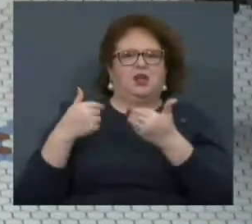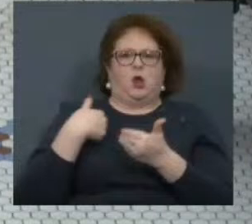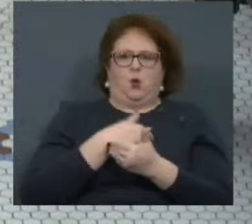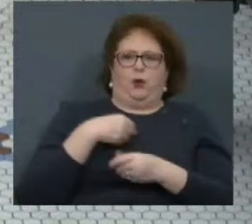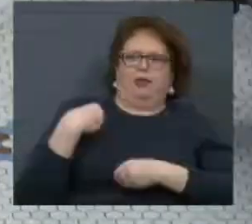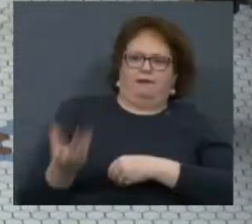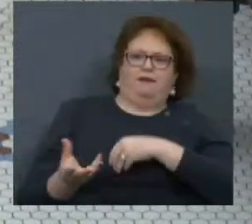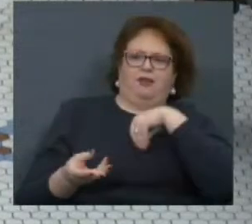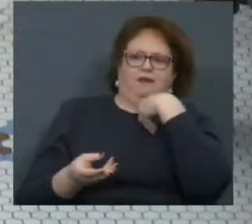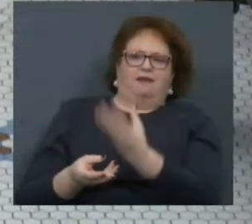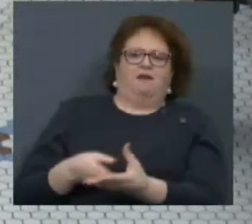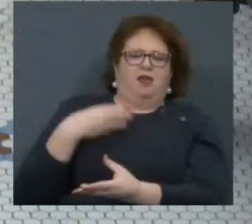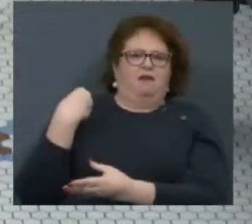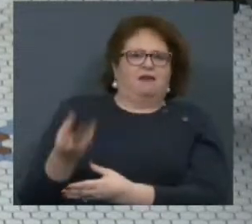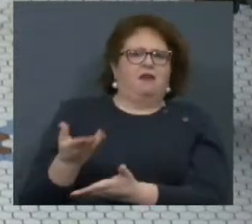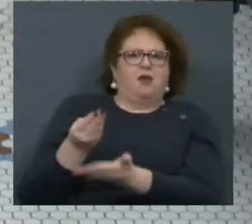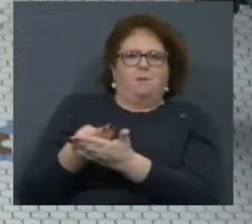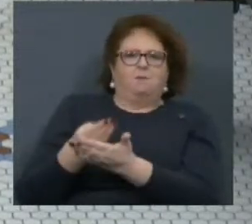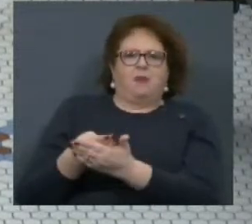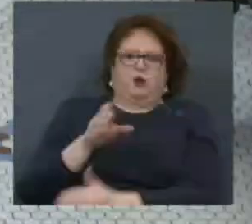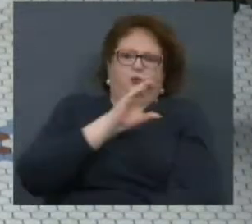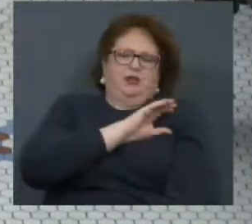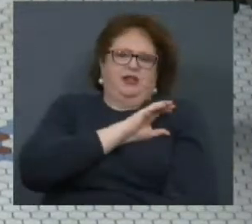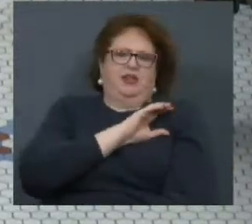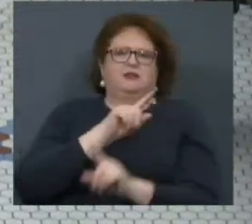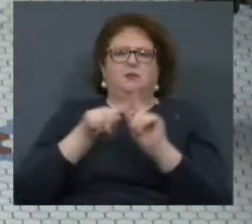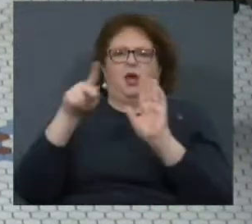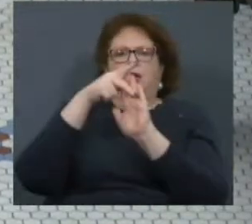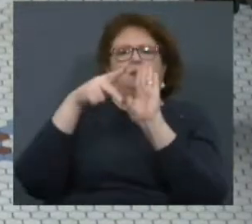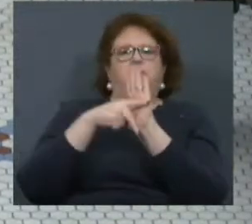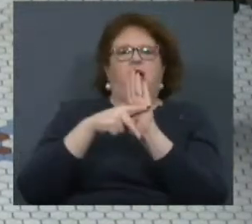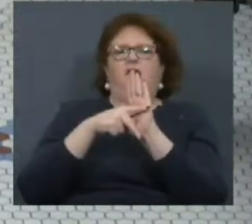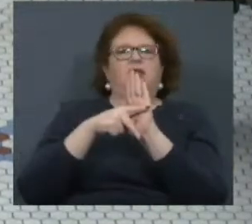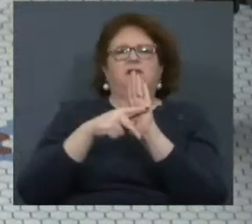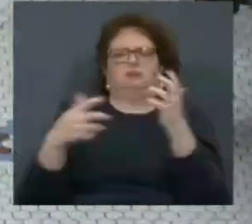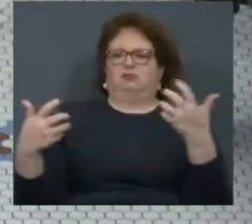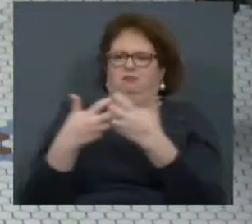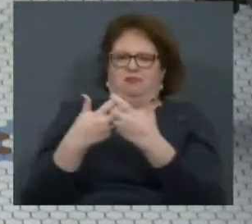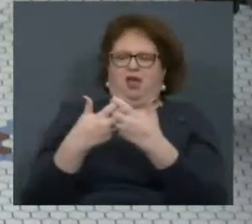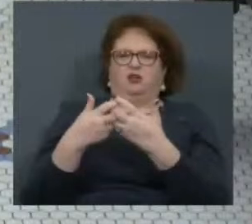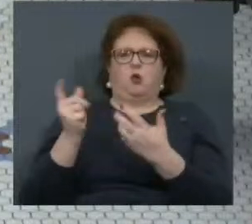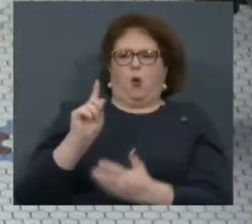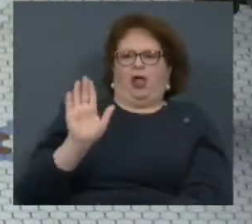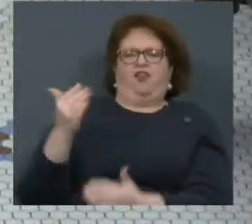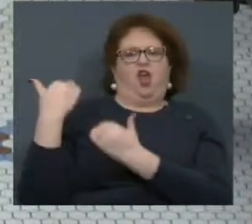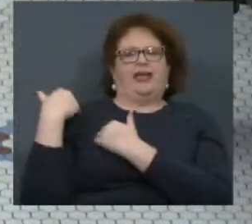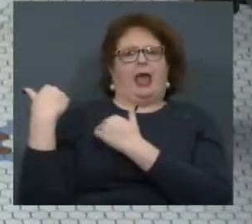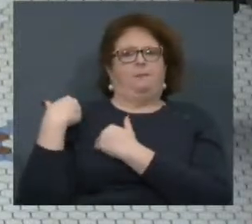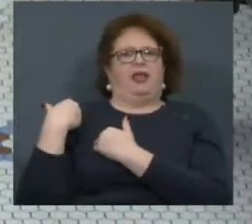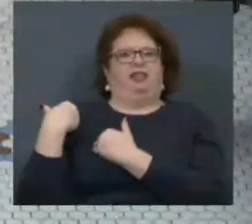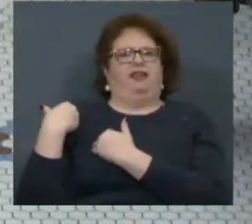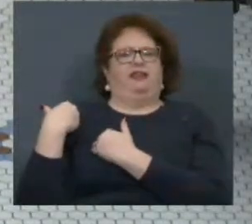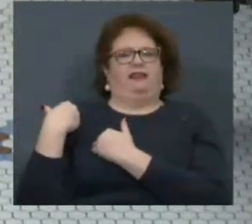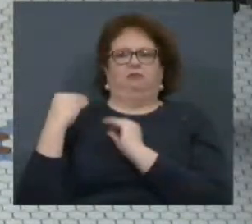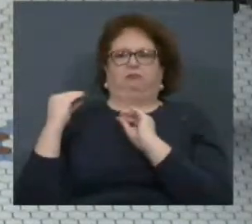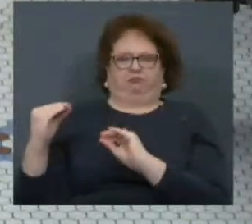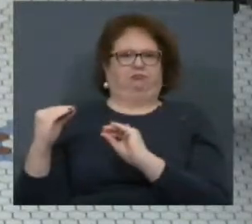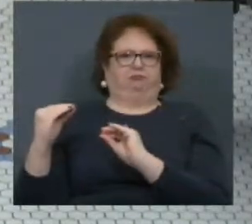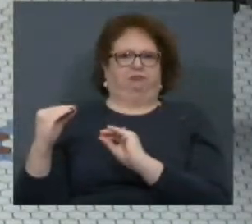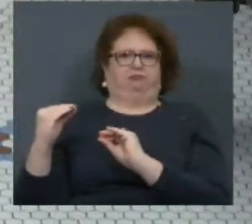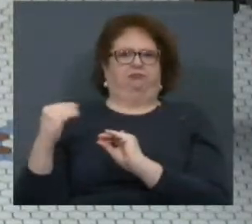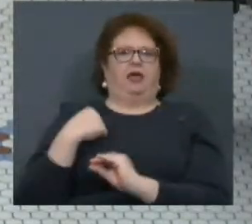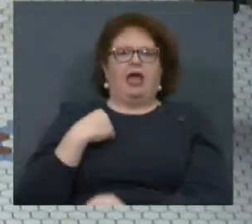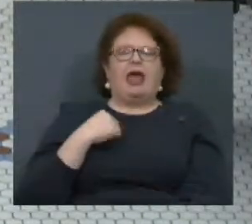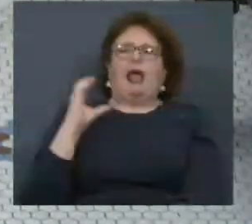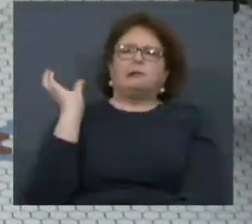them money, but there are no policies to match for them to be accountable. And I tried to seek